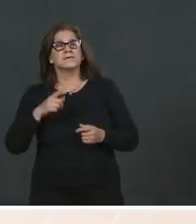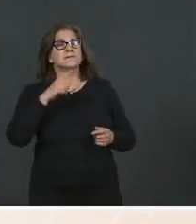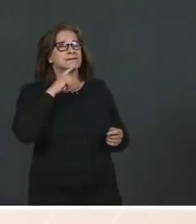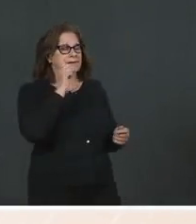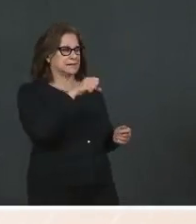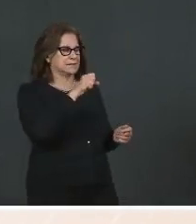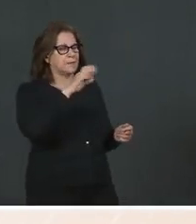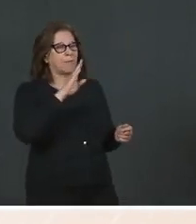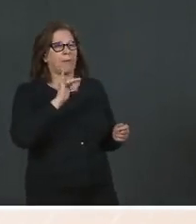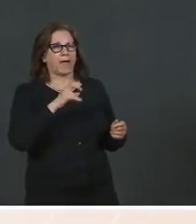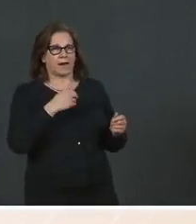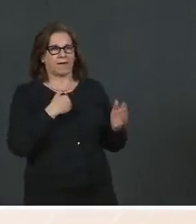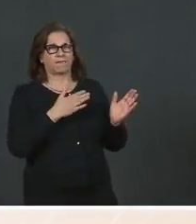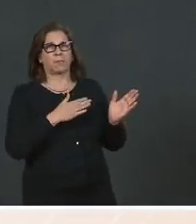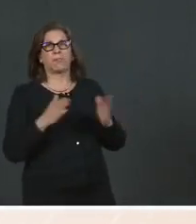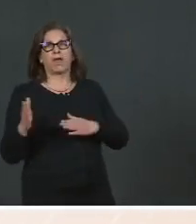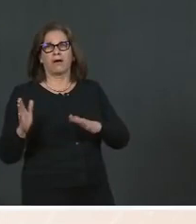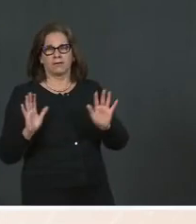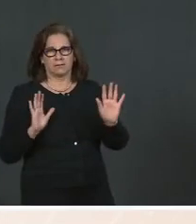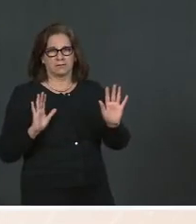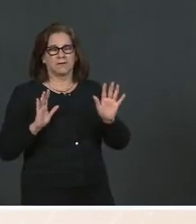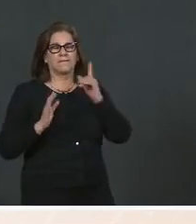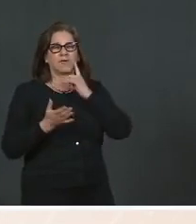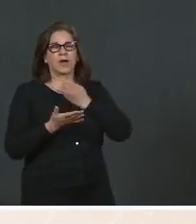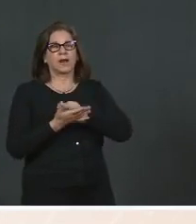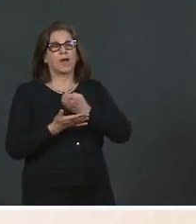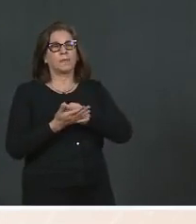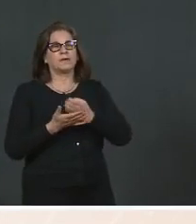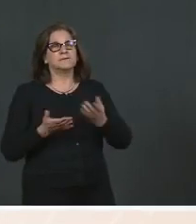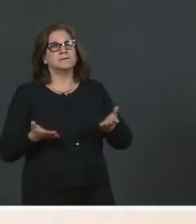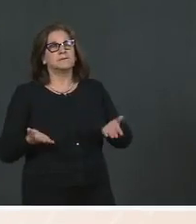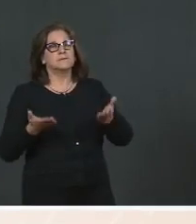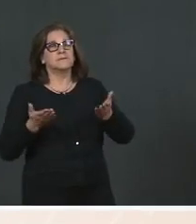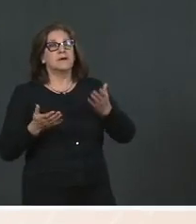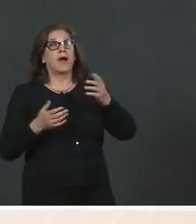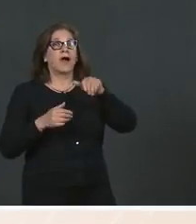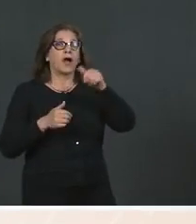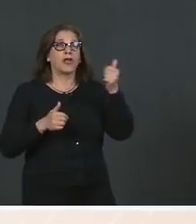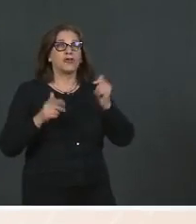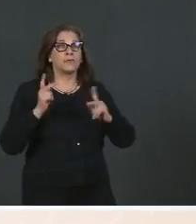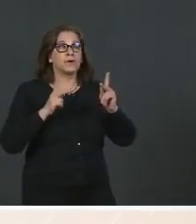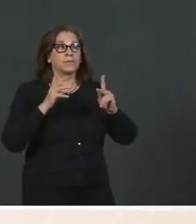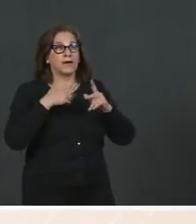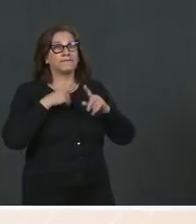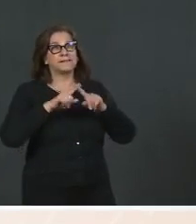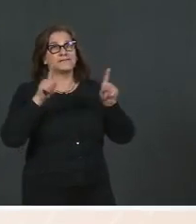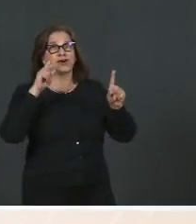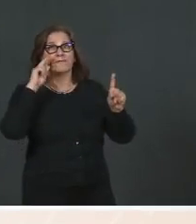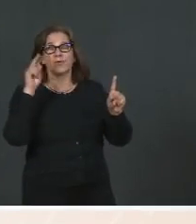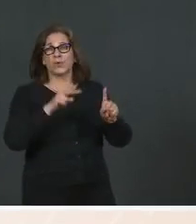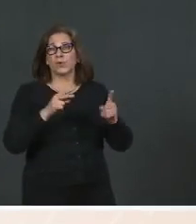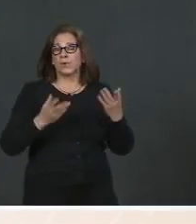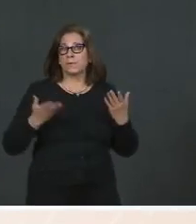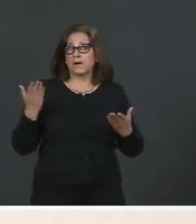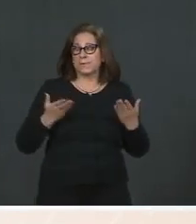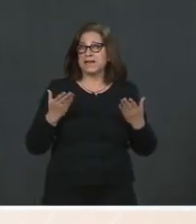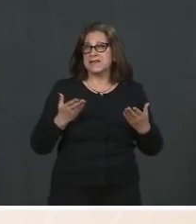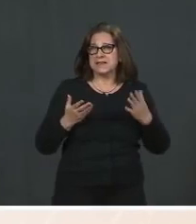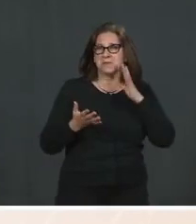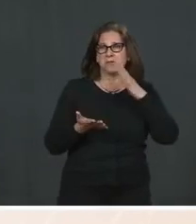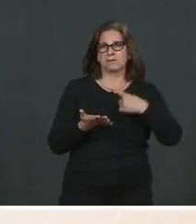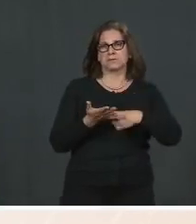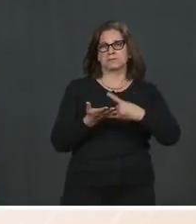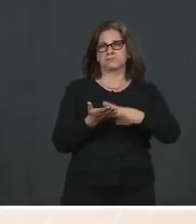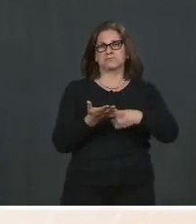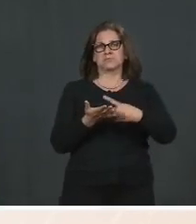proposals out there that are differing from his in terms of what they will cover, we'll have that discussion. But he, of course, believes